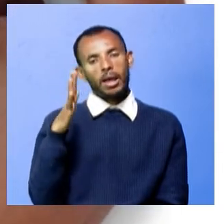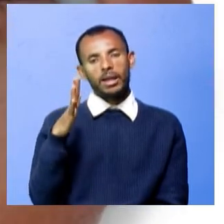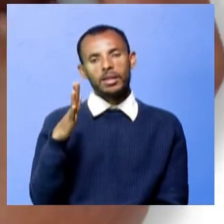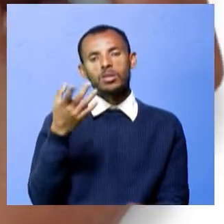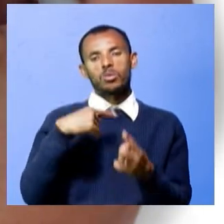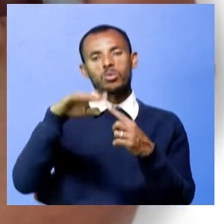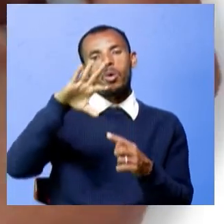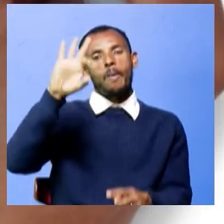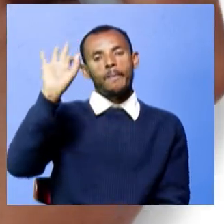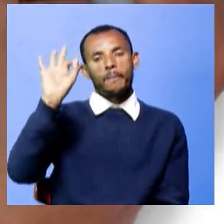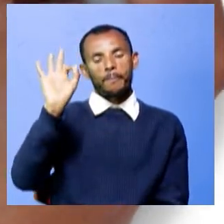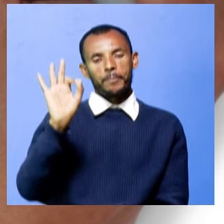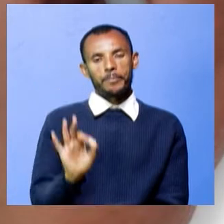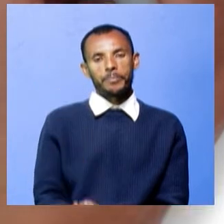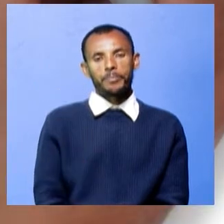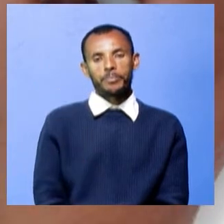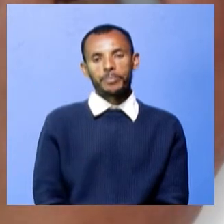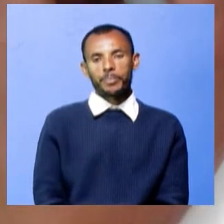to occur